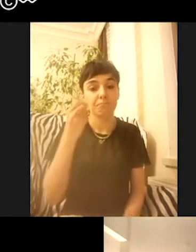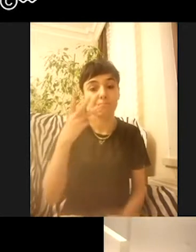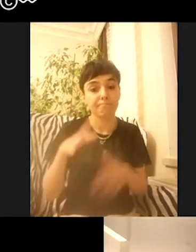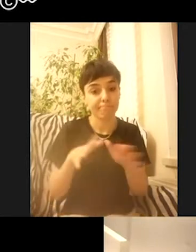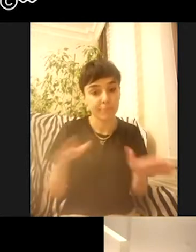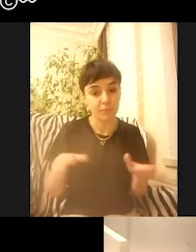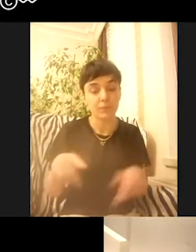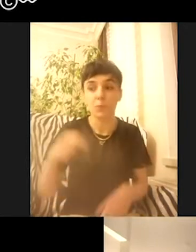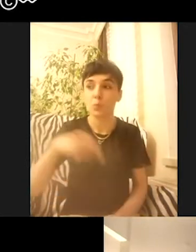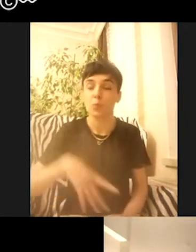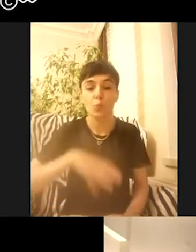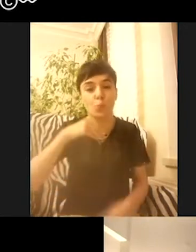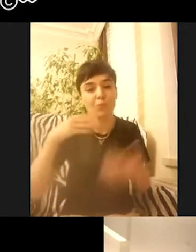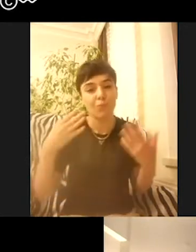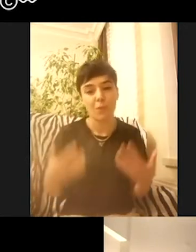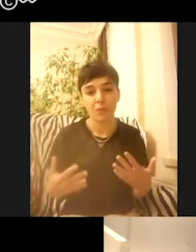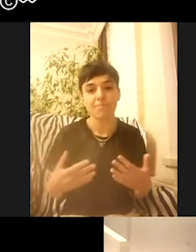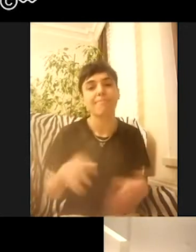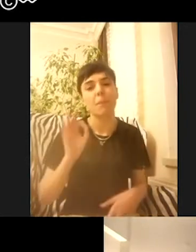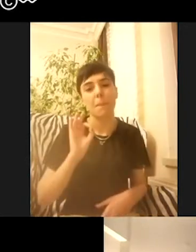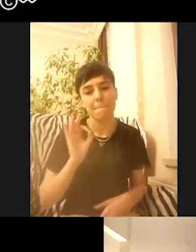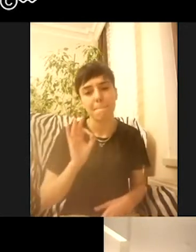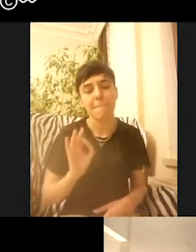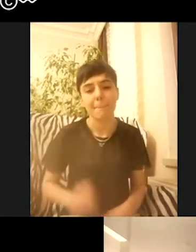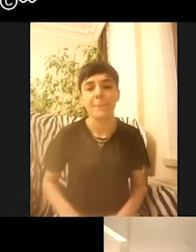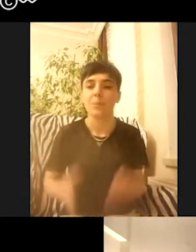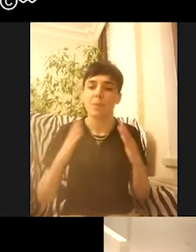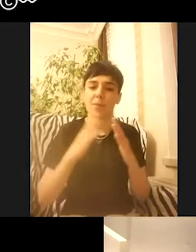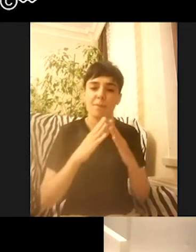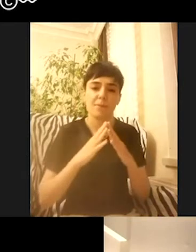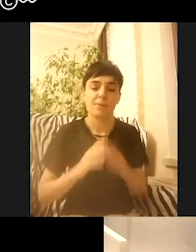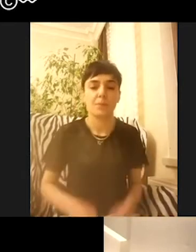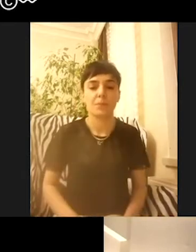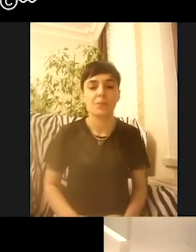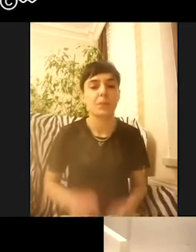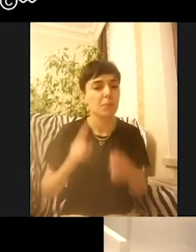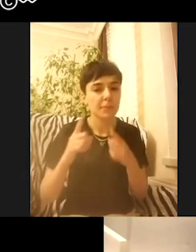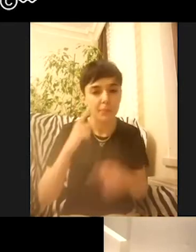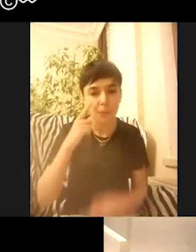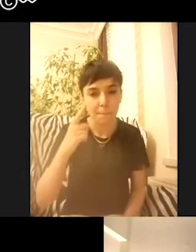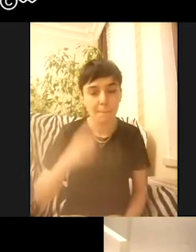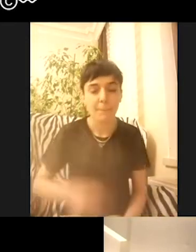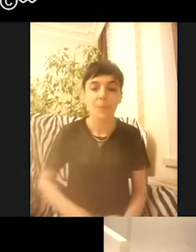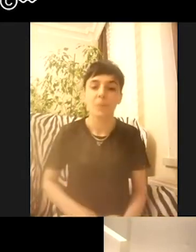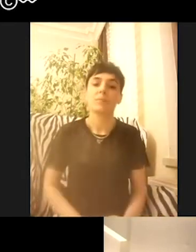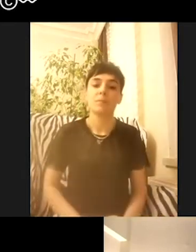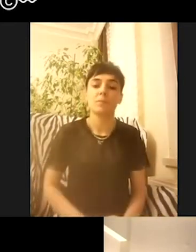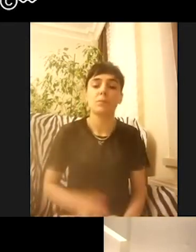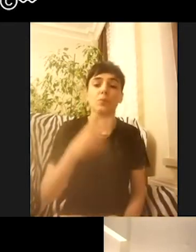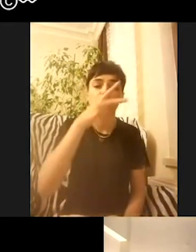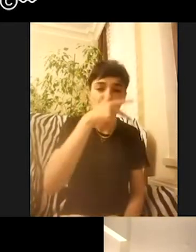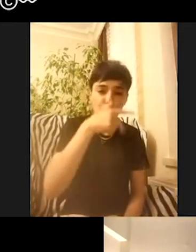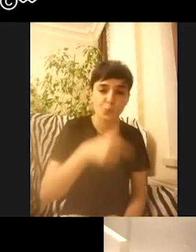from the window, and we see our like sad moments, beautiful moments, and it reminded me. I mean, there is one thing I wanted to